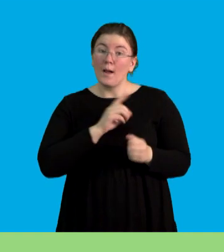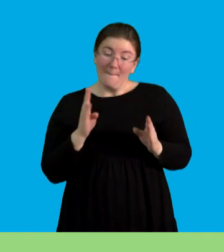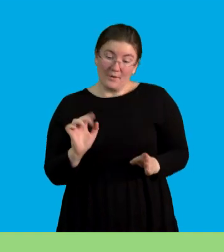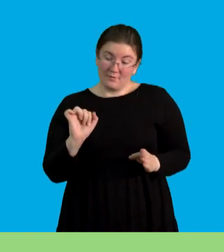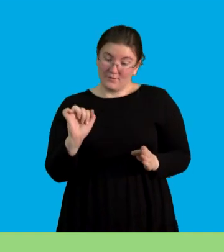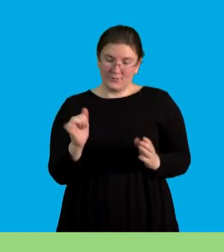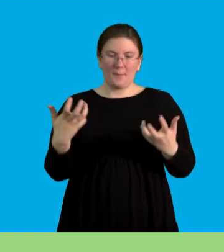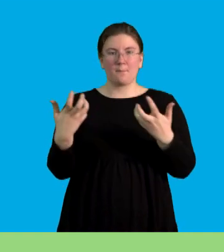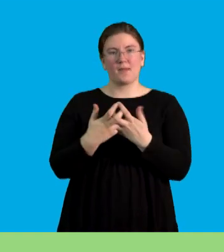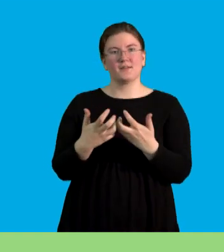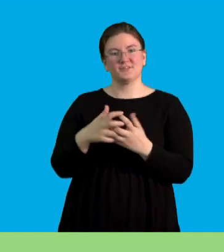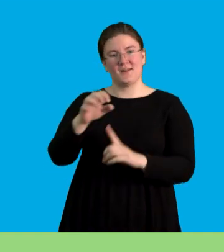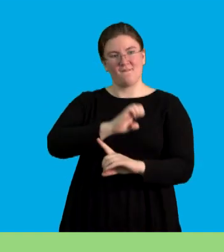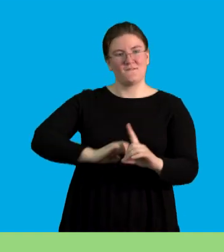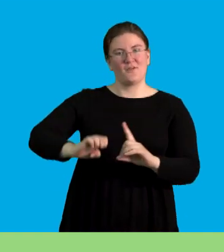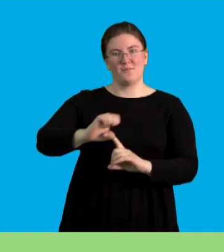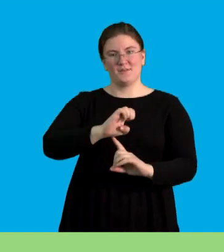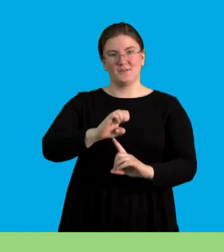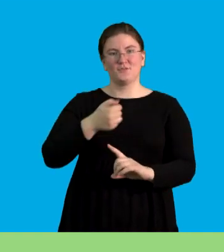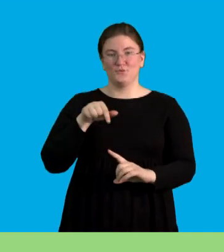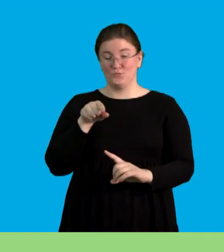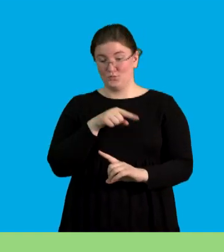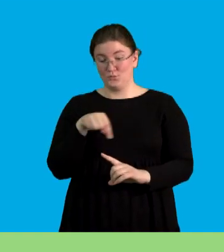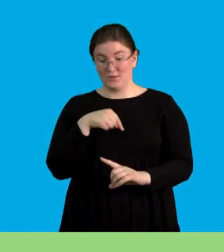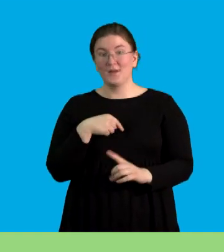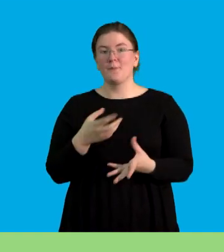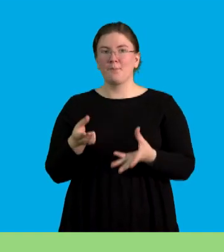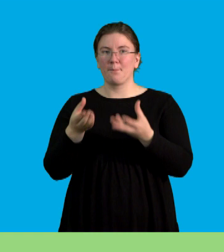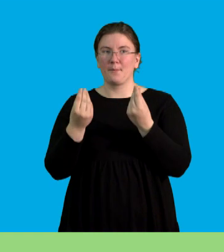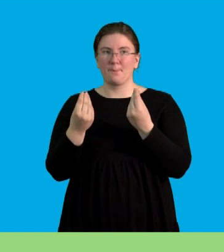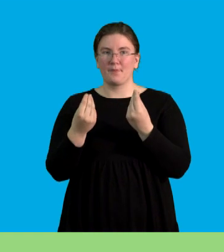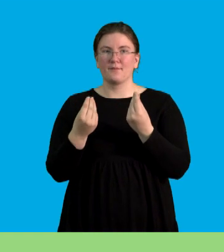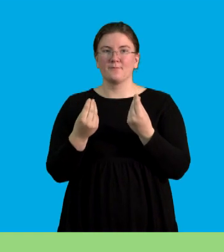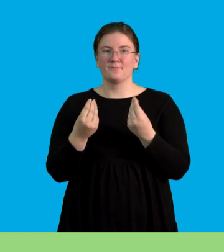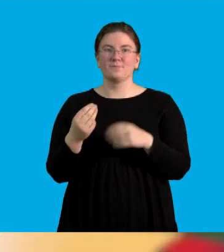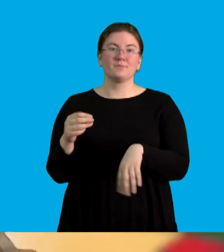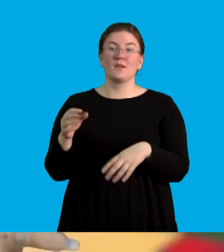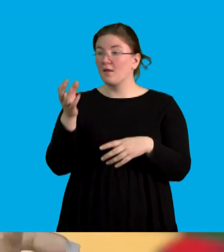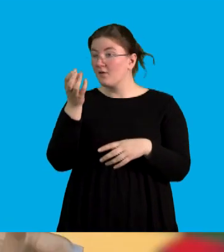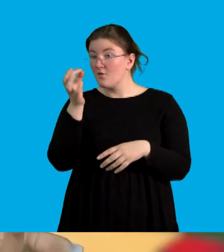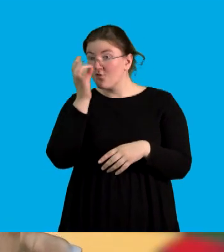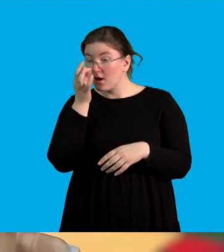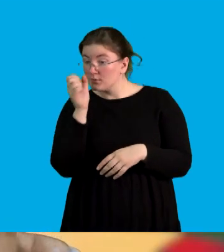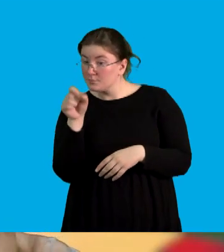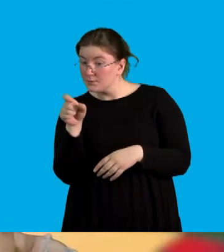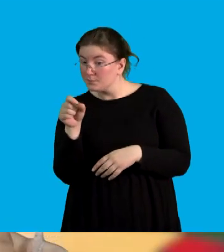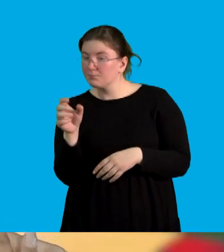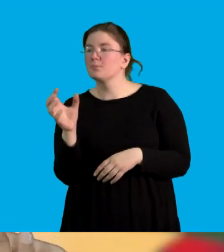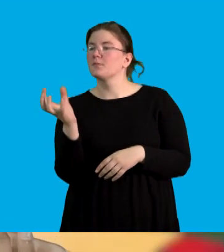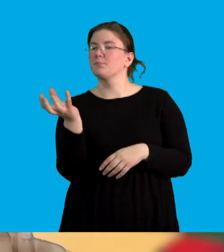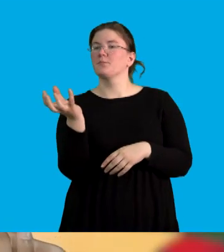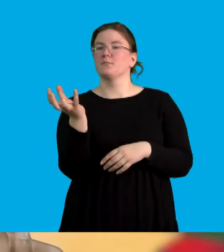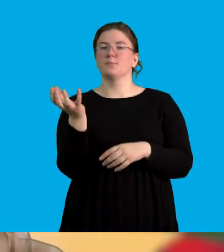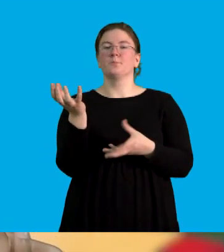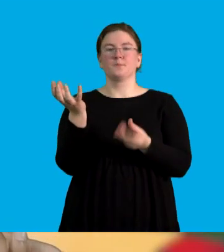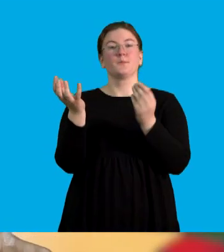because they are also blending in with their environment. You are most likely to find sticks or twigs amongst flowers. They